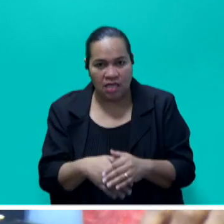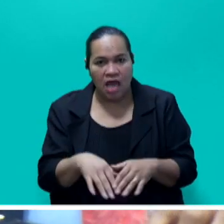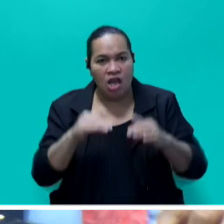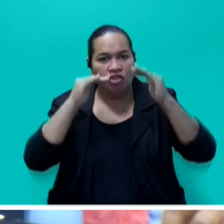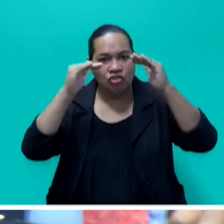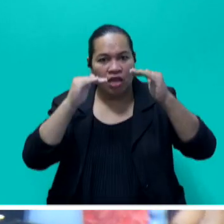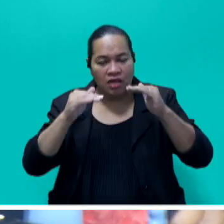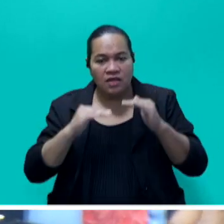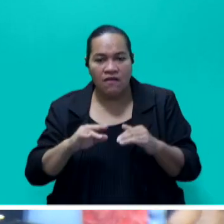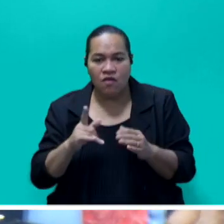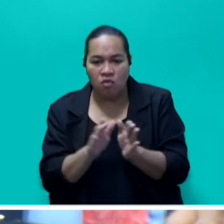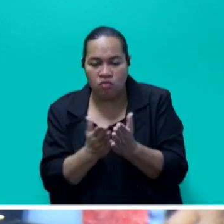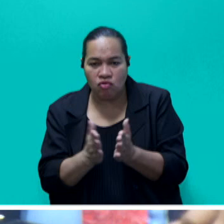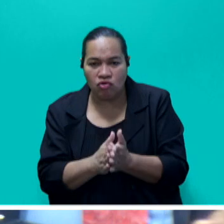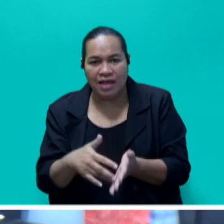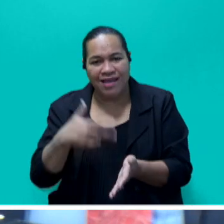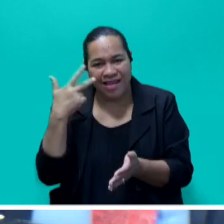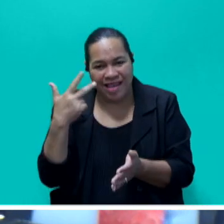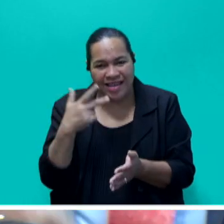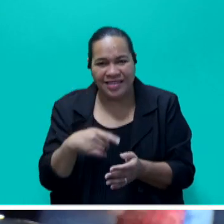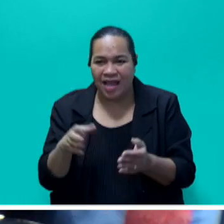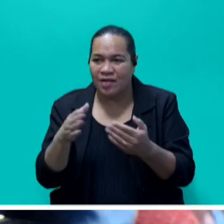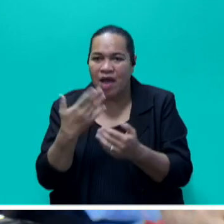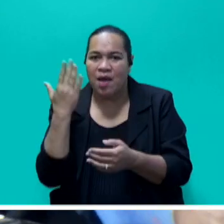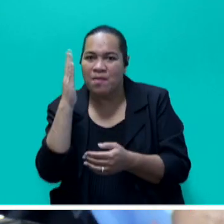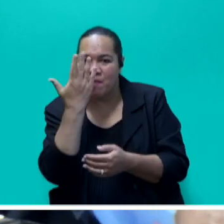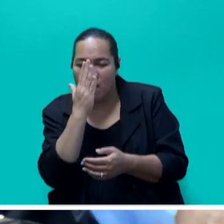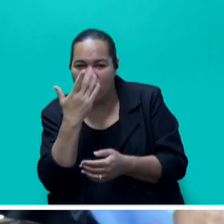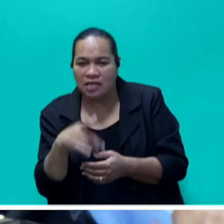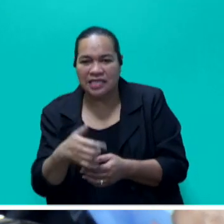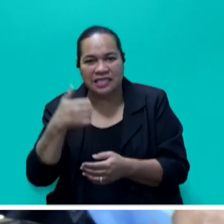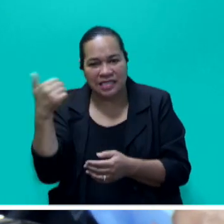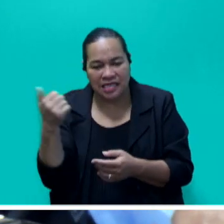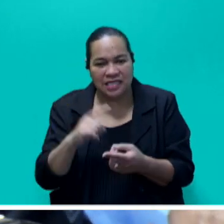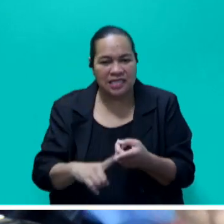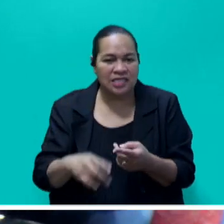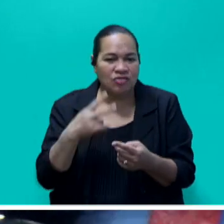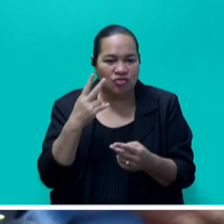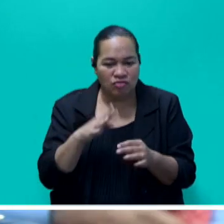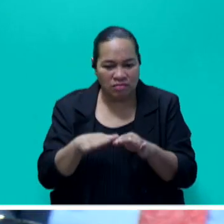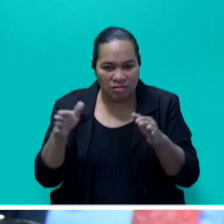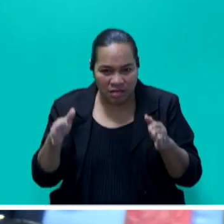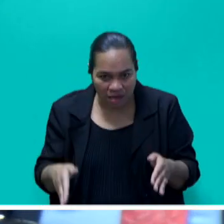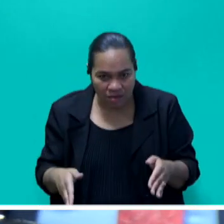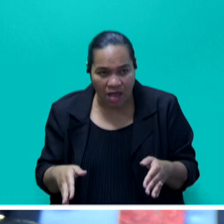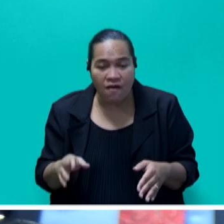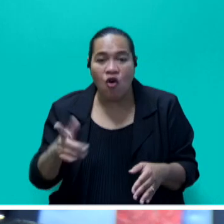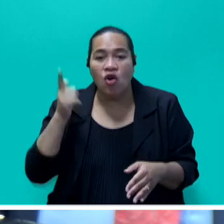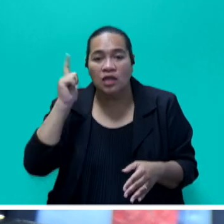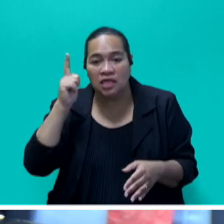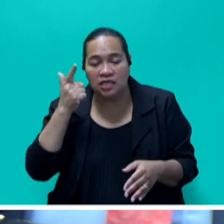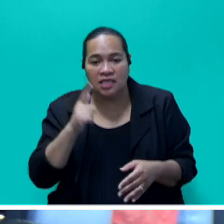6 long tables and benches, 6 mirror sets with frames, 2 office tables for teachers, and